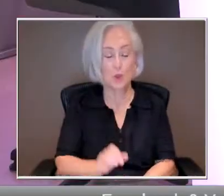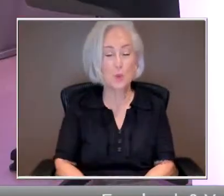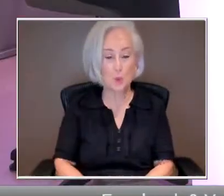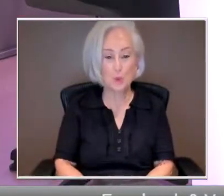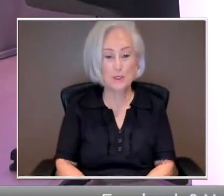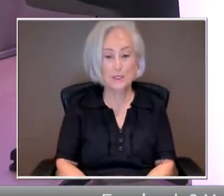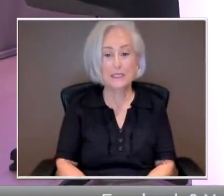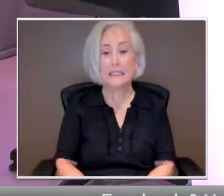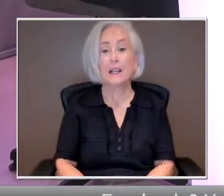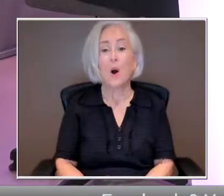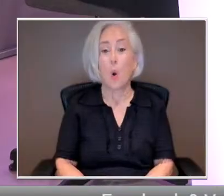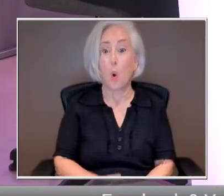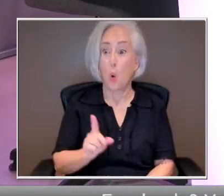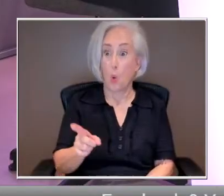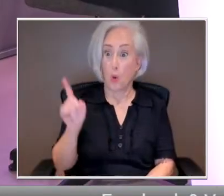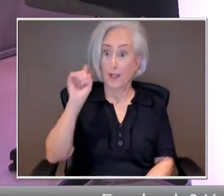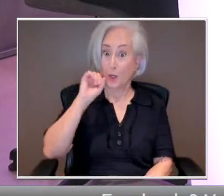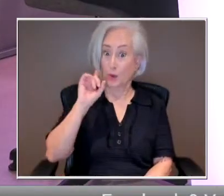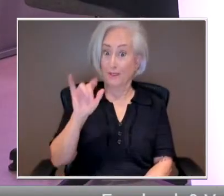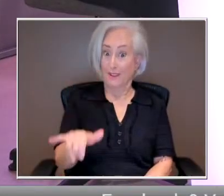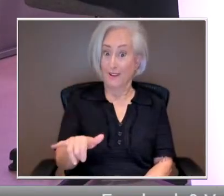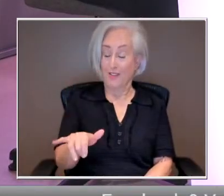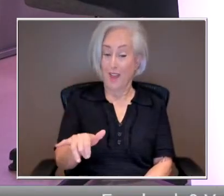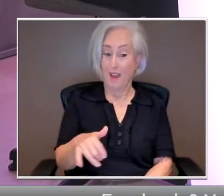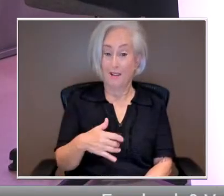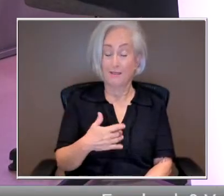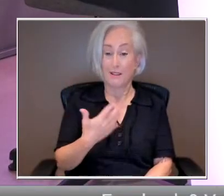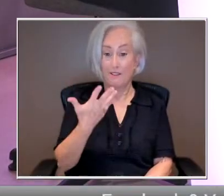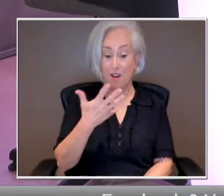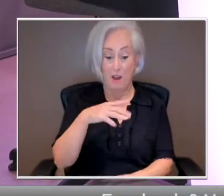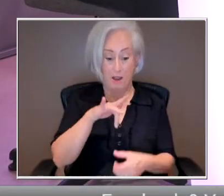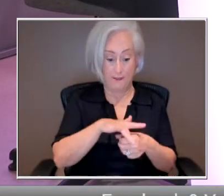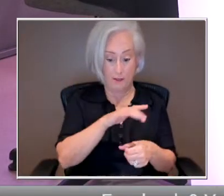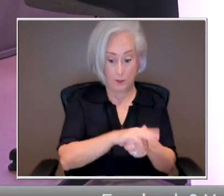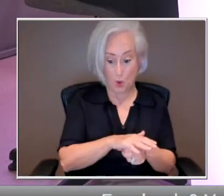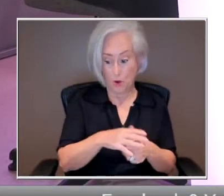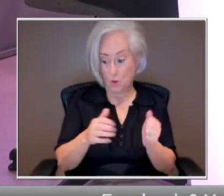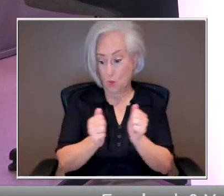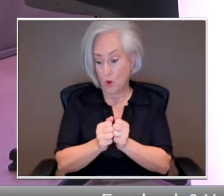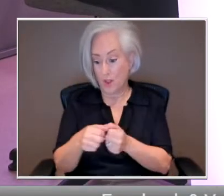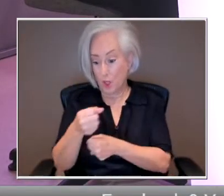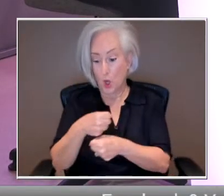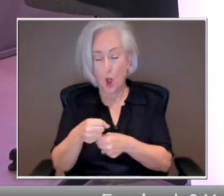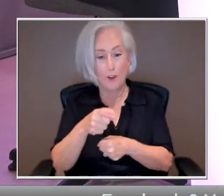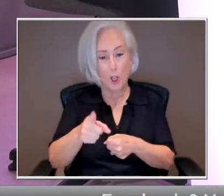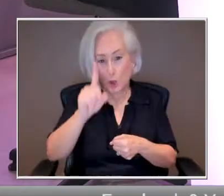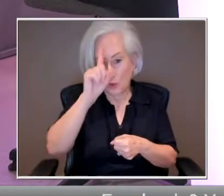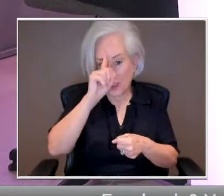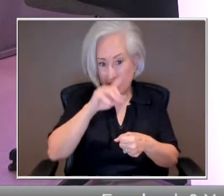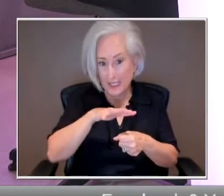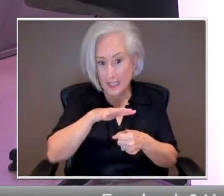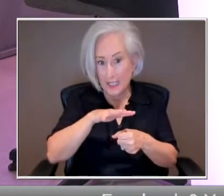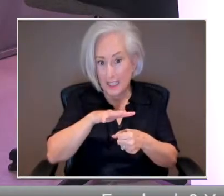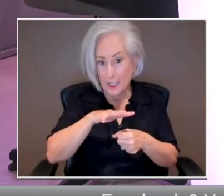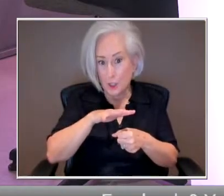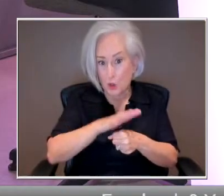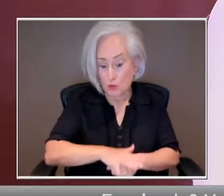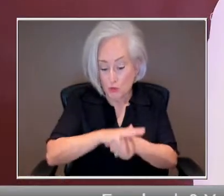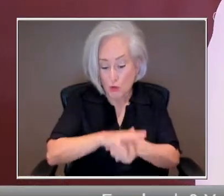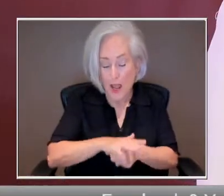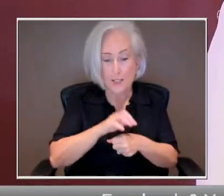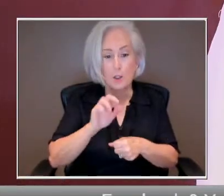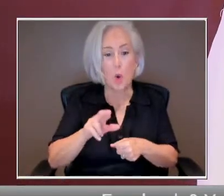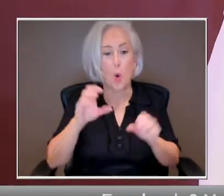hearing that, do you think it was more stress that caused this in Nicole, or was it the caffeine? So there are triggers that